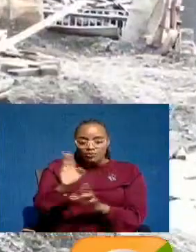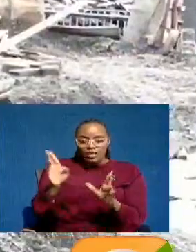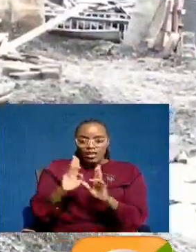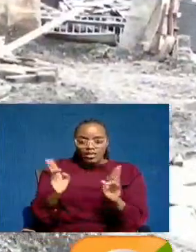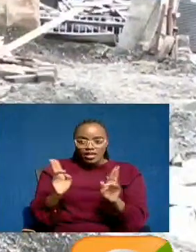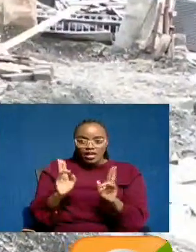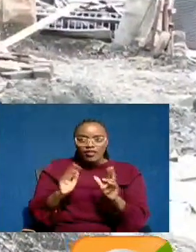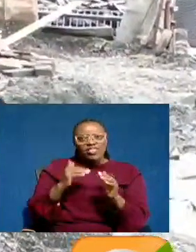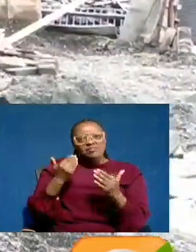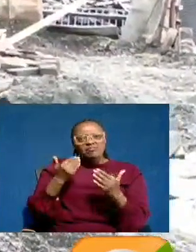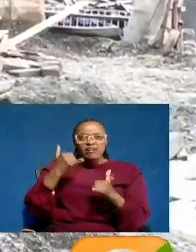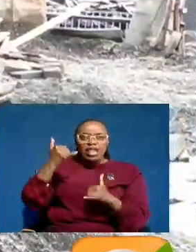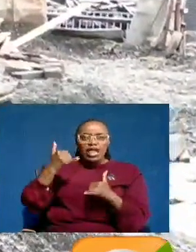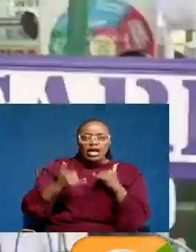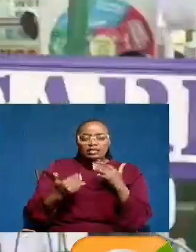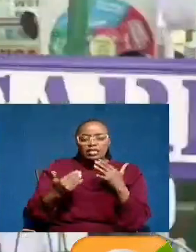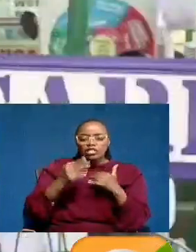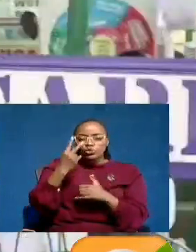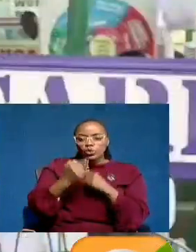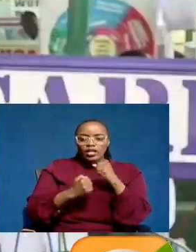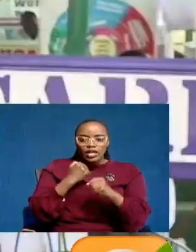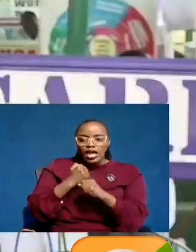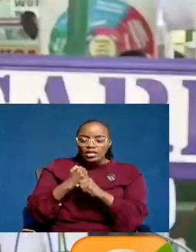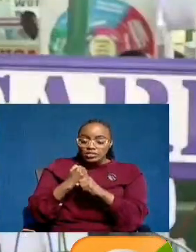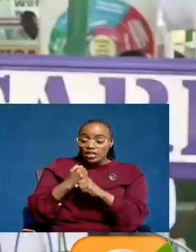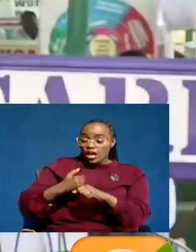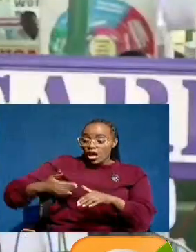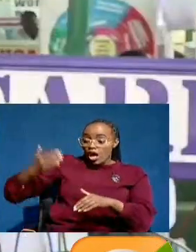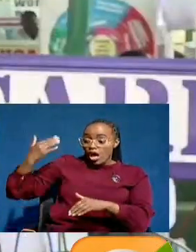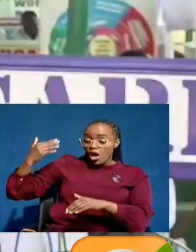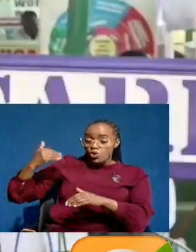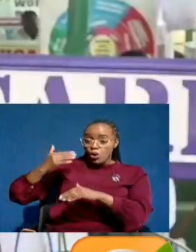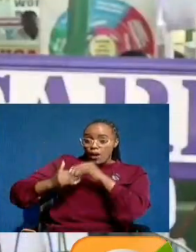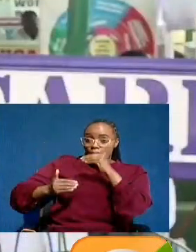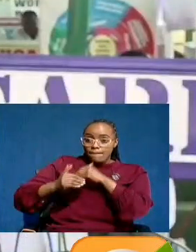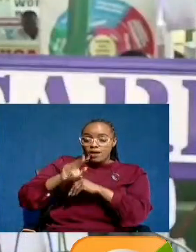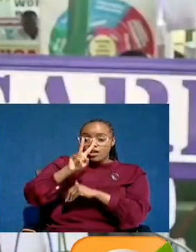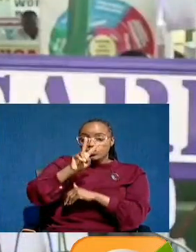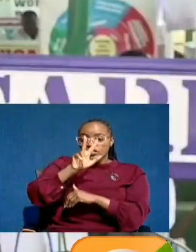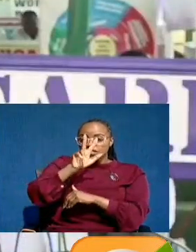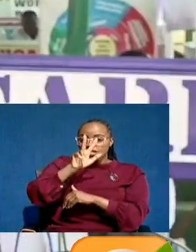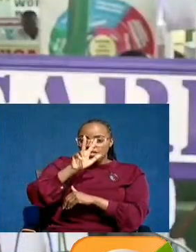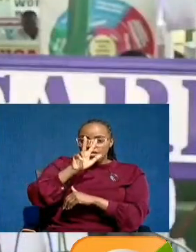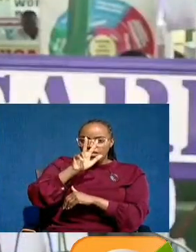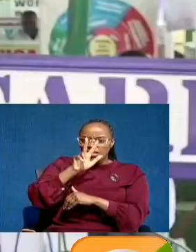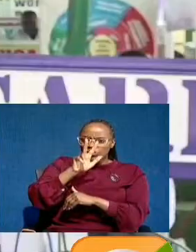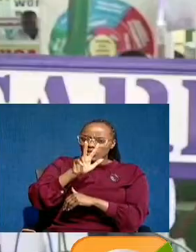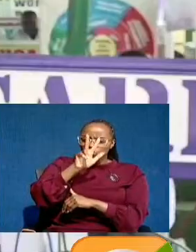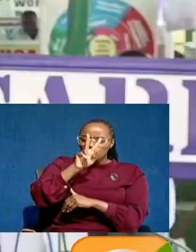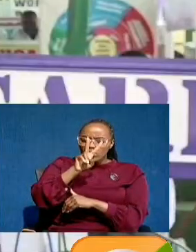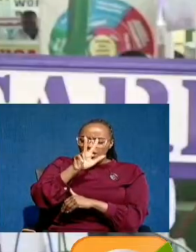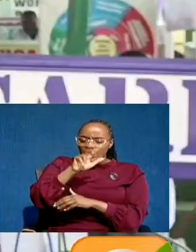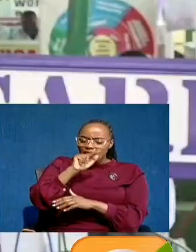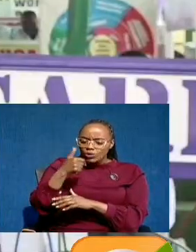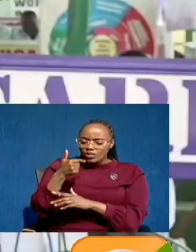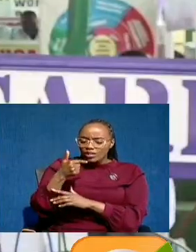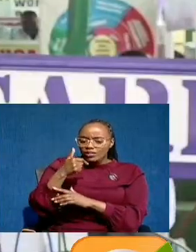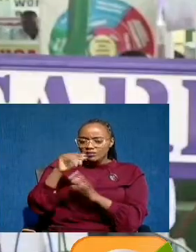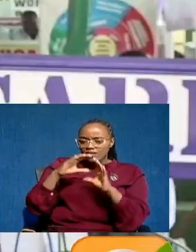In the last 2 years, we have been able to construct 23,000 classrooms around the country to